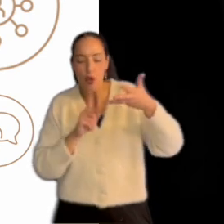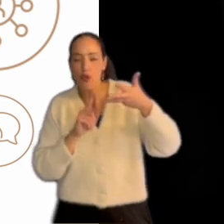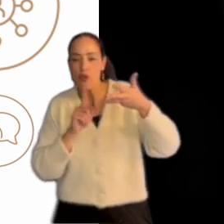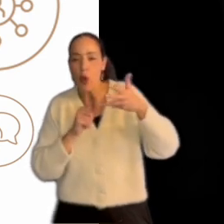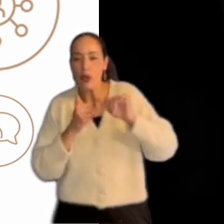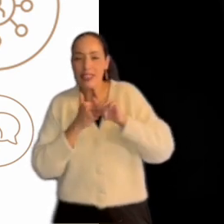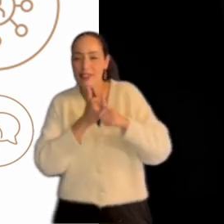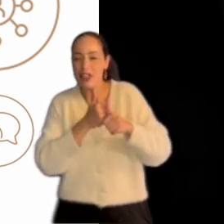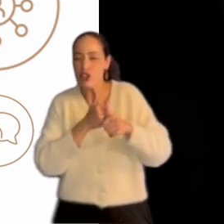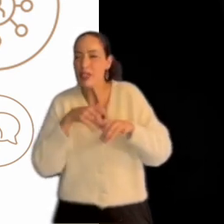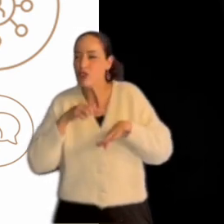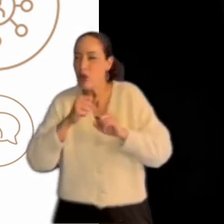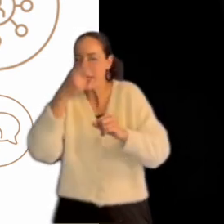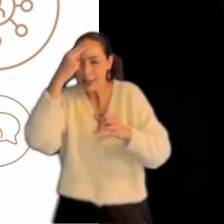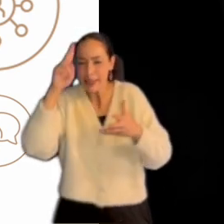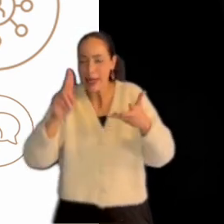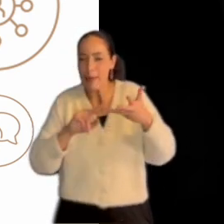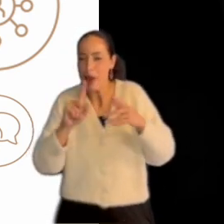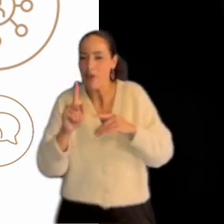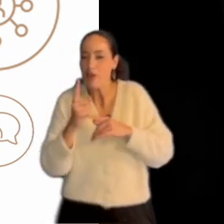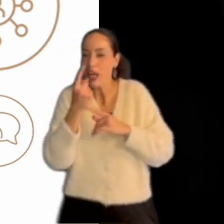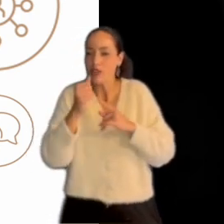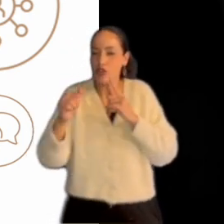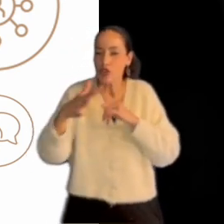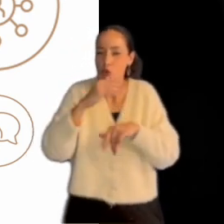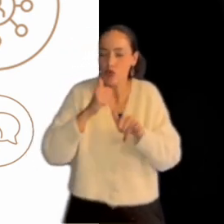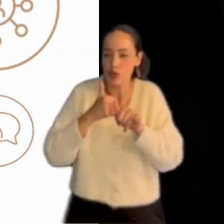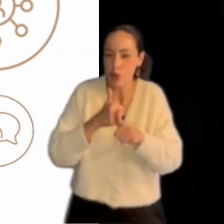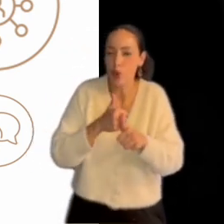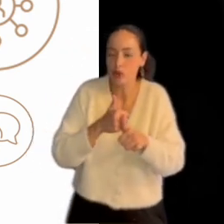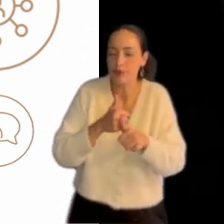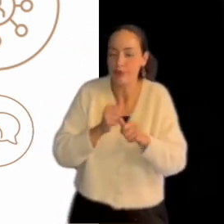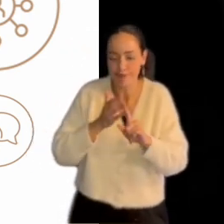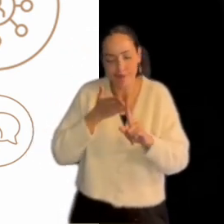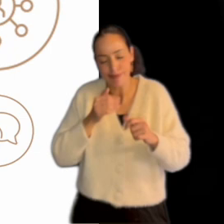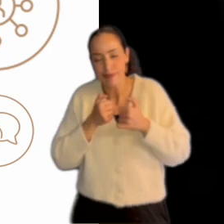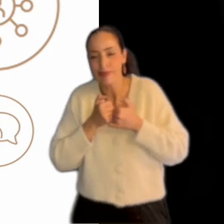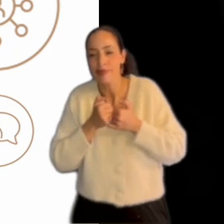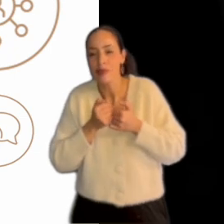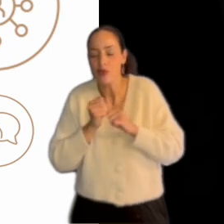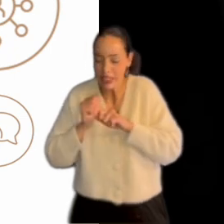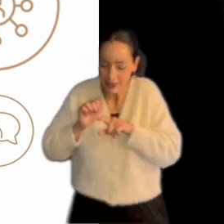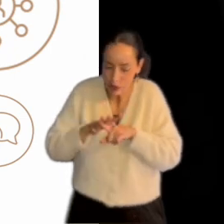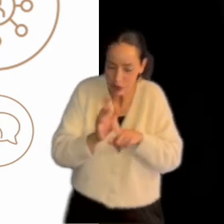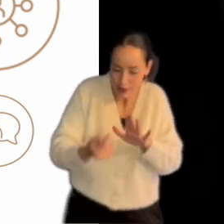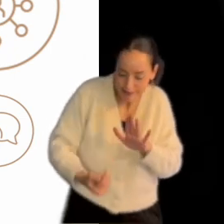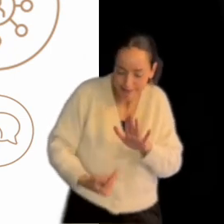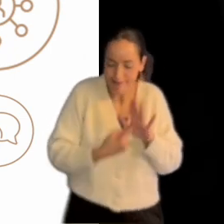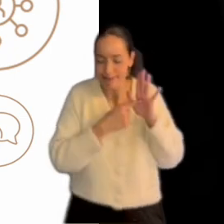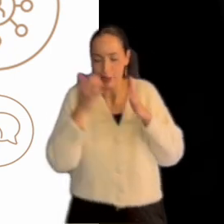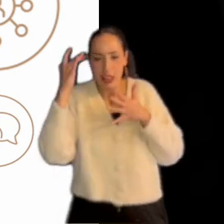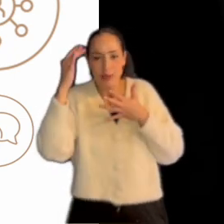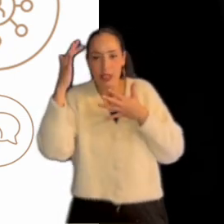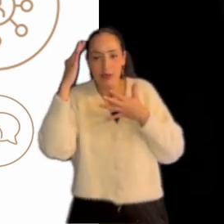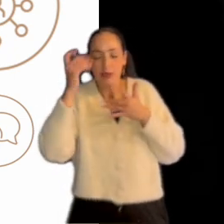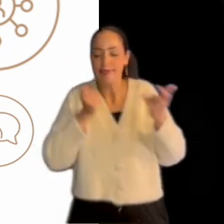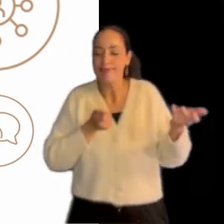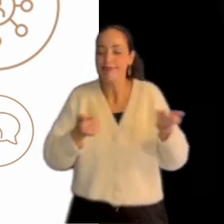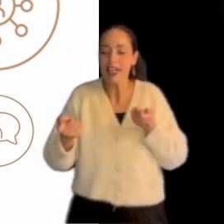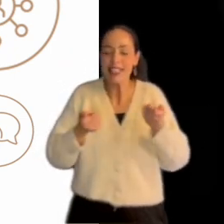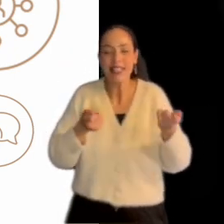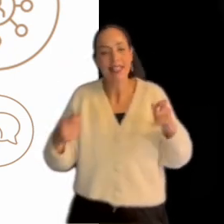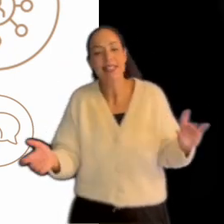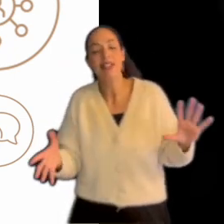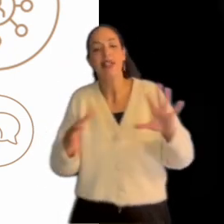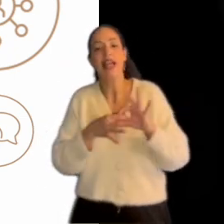of the principle facilitating connections, which underpins a trauma-informed approach. However, this intervention has been challenged by practitioners